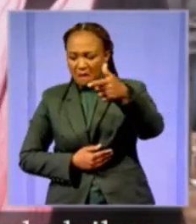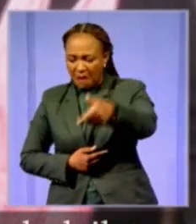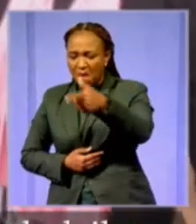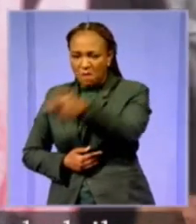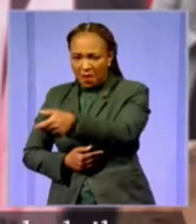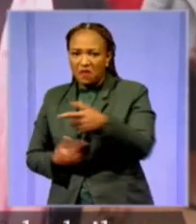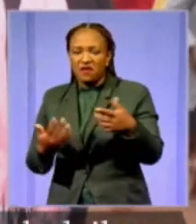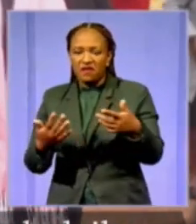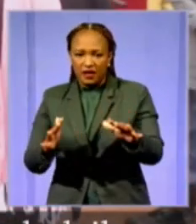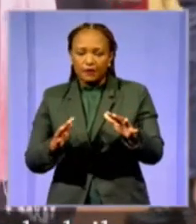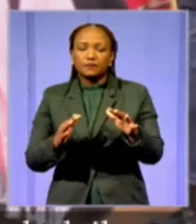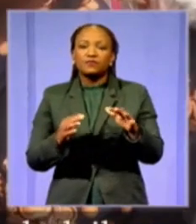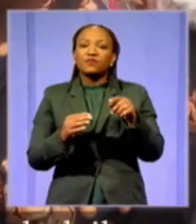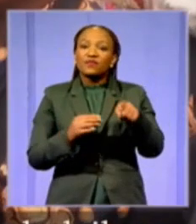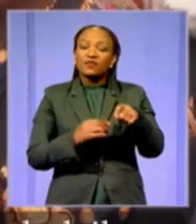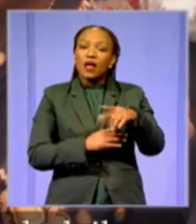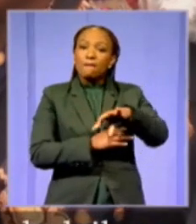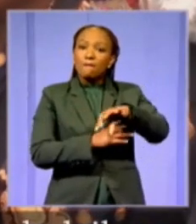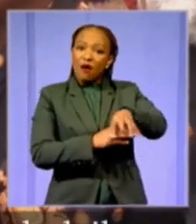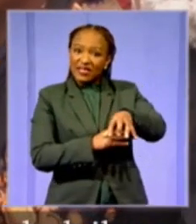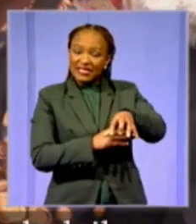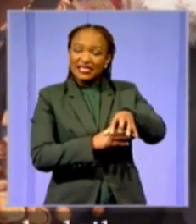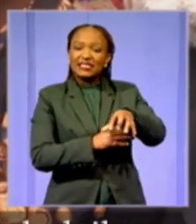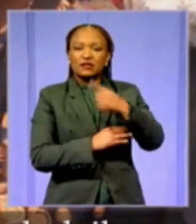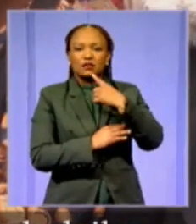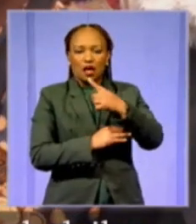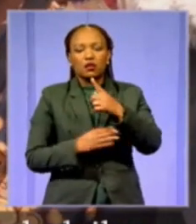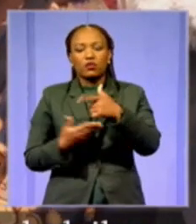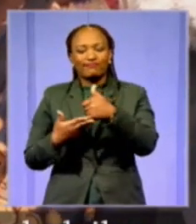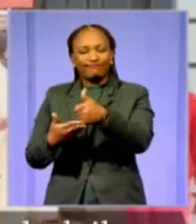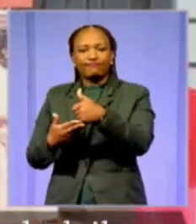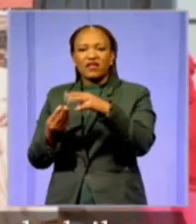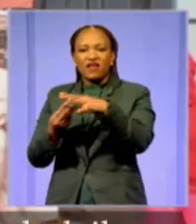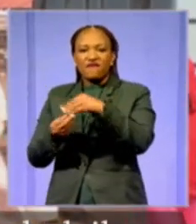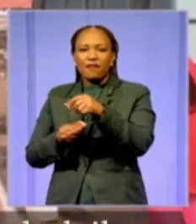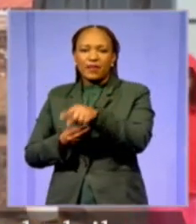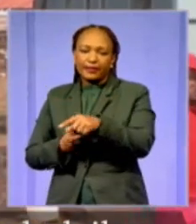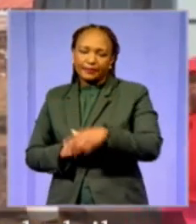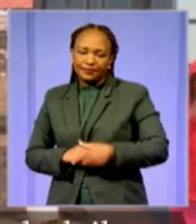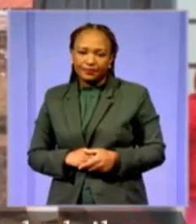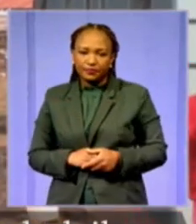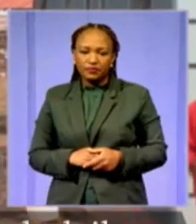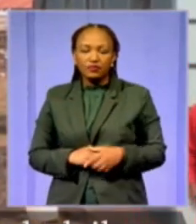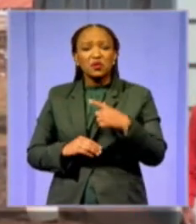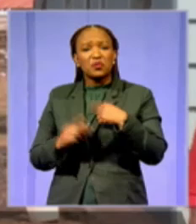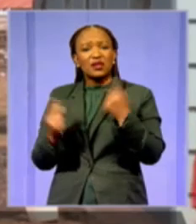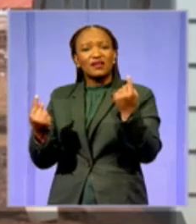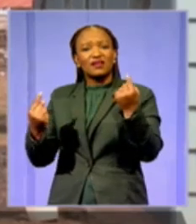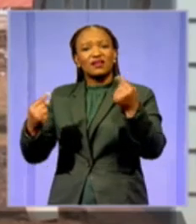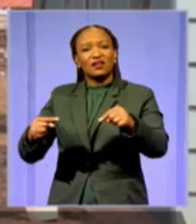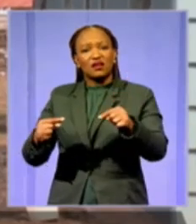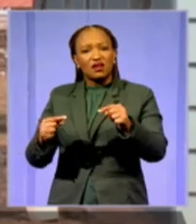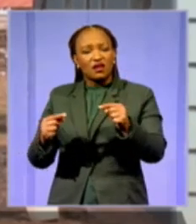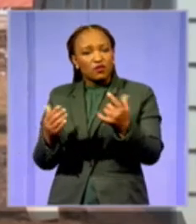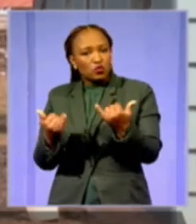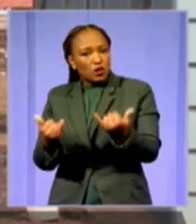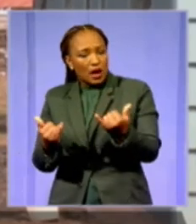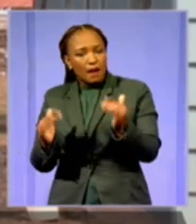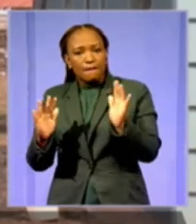itlile go thusa lelapa. We are here and then we are not here for only today. We'll be leaving a